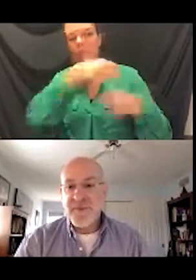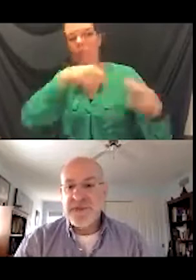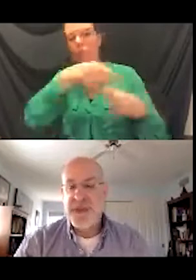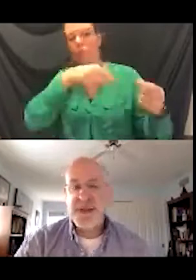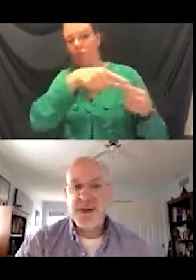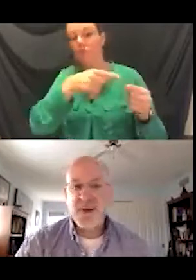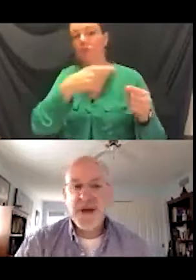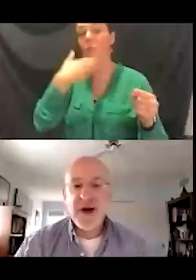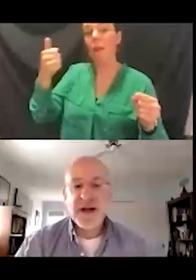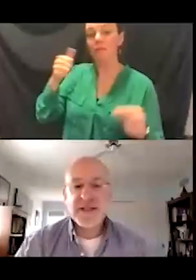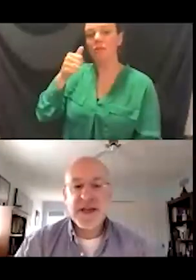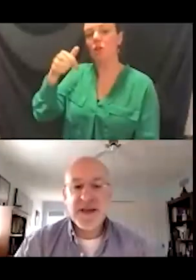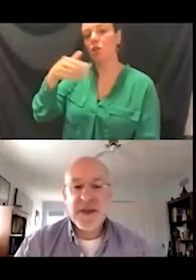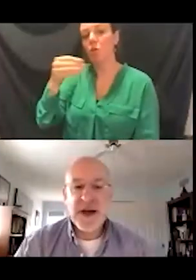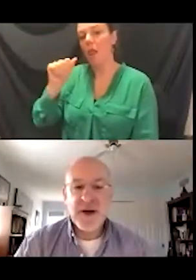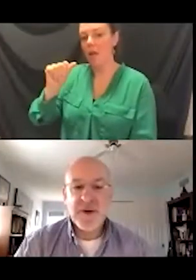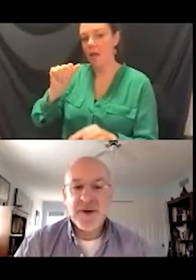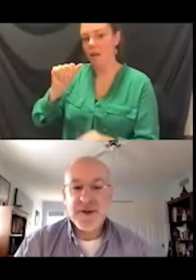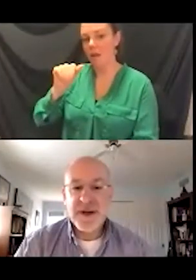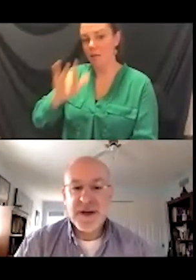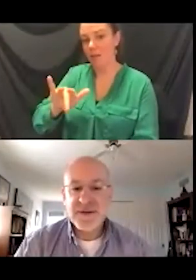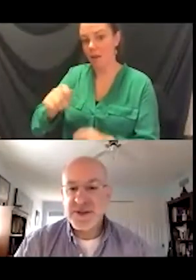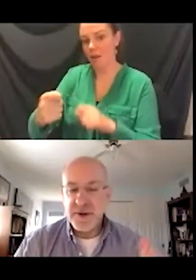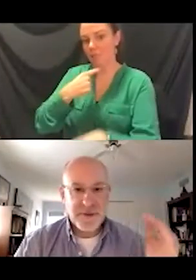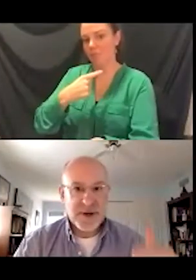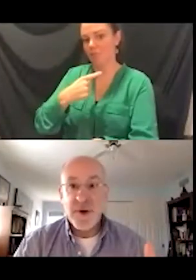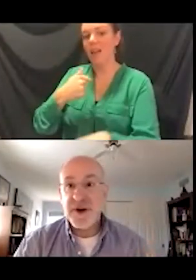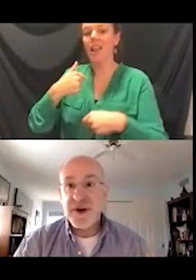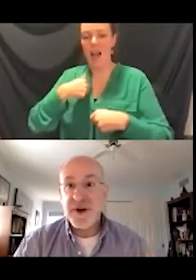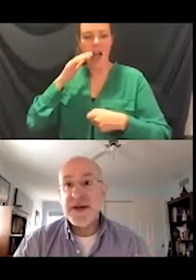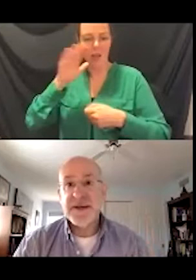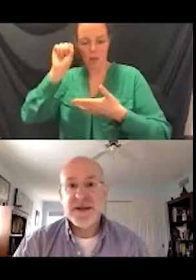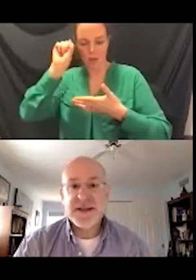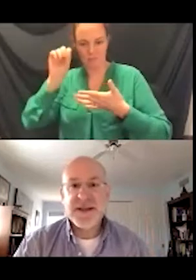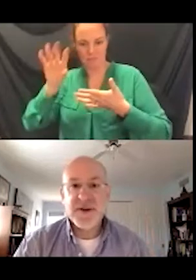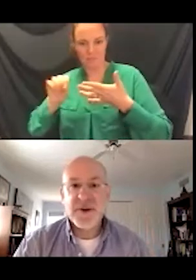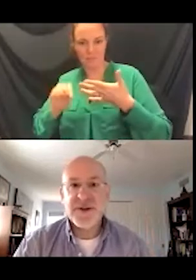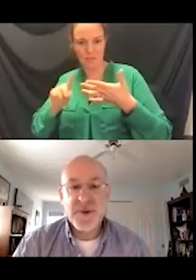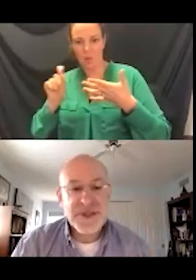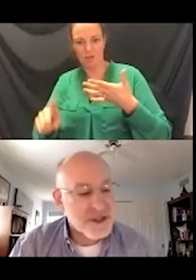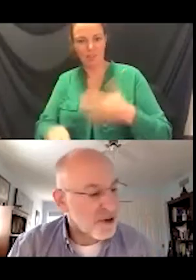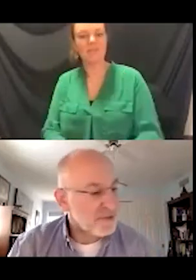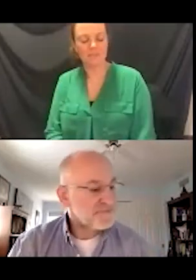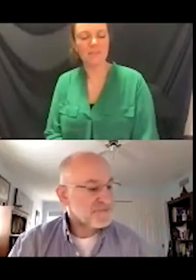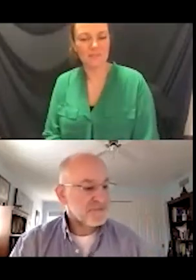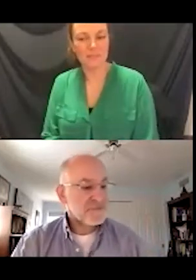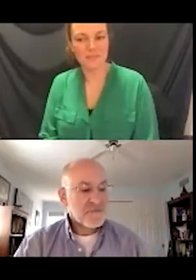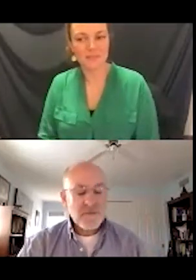Put them in the Q&A box, and then I will just go through in order and let Daniel know what the questions